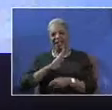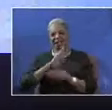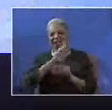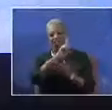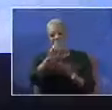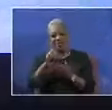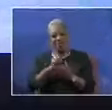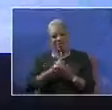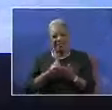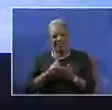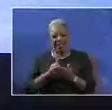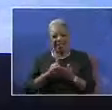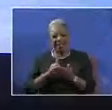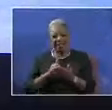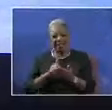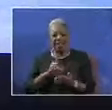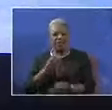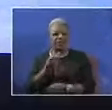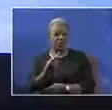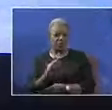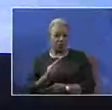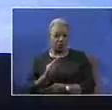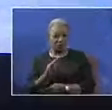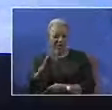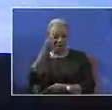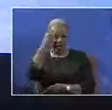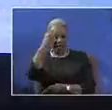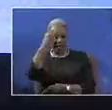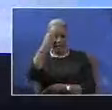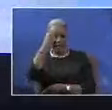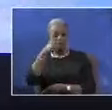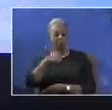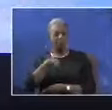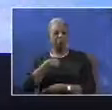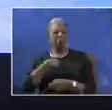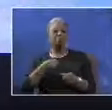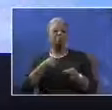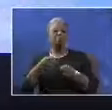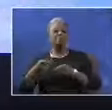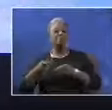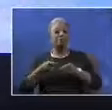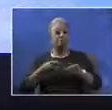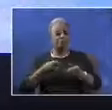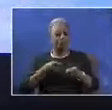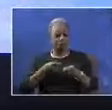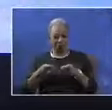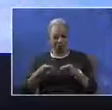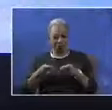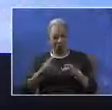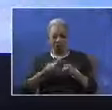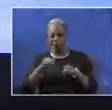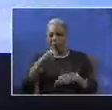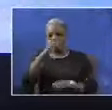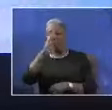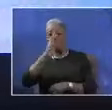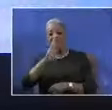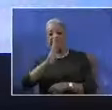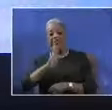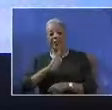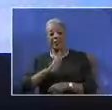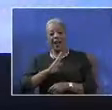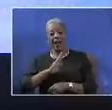the currents of human history. And God is the one that is